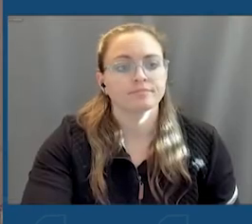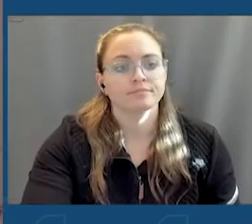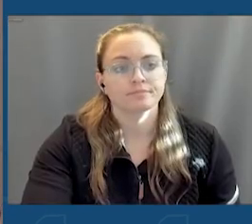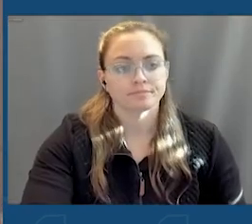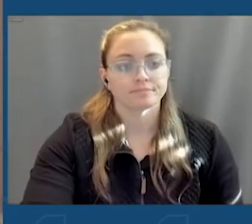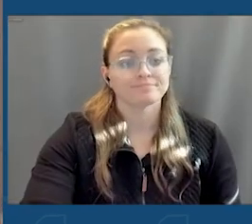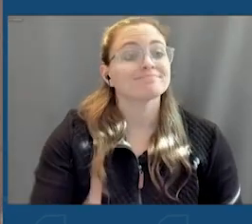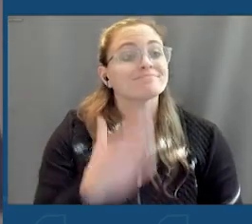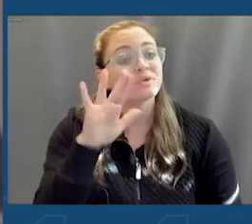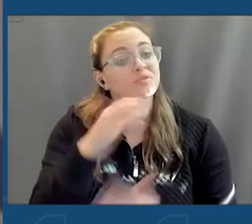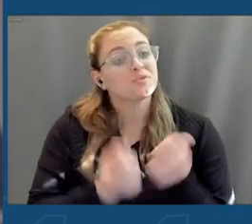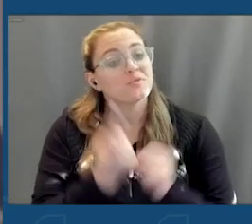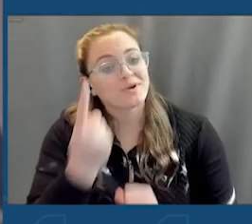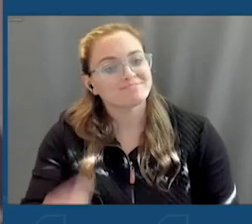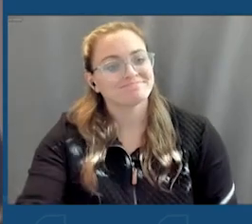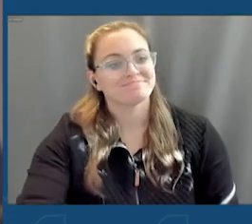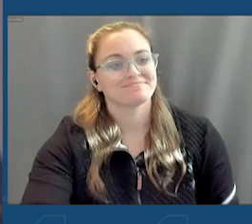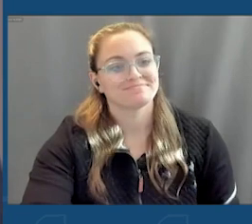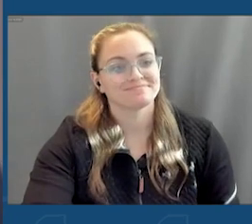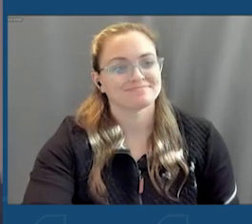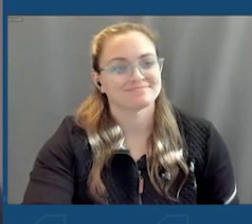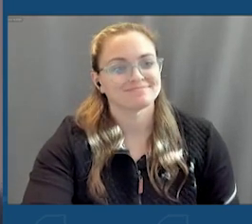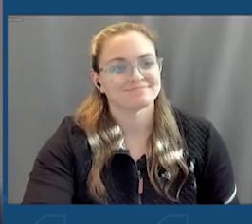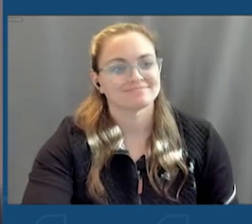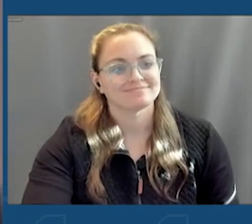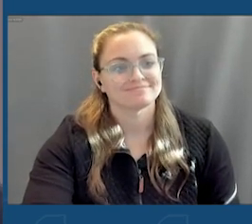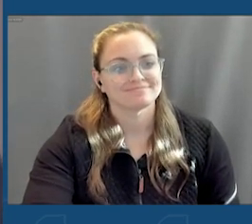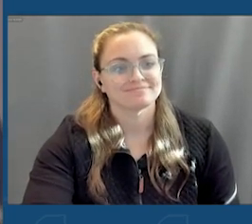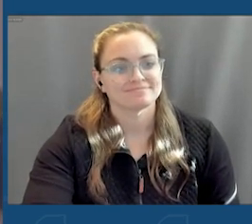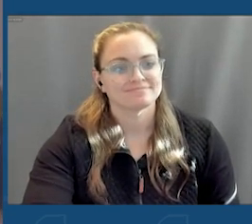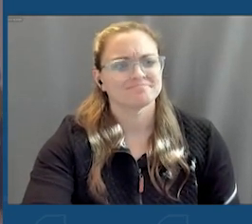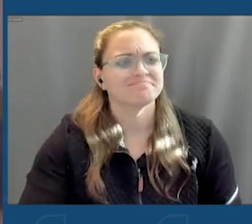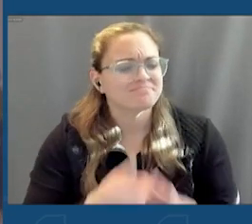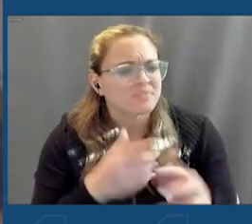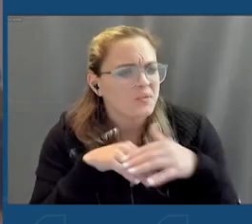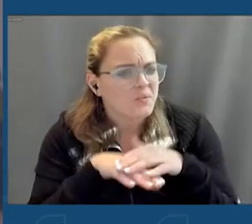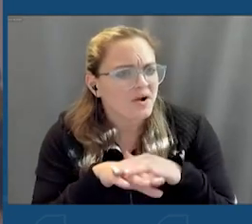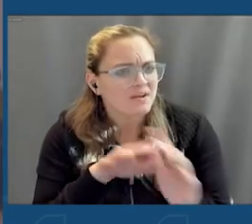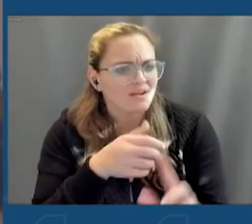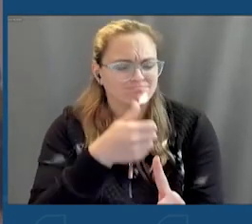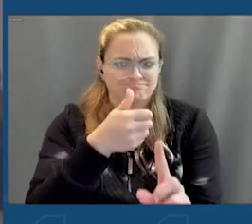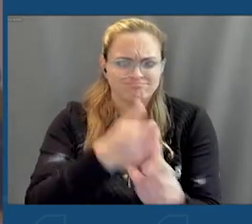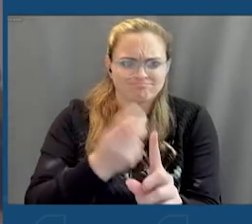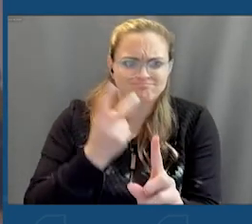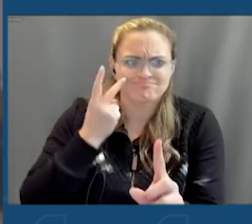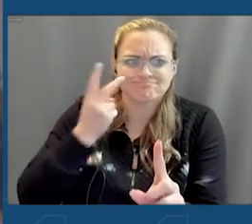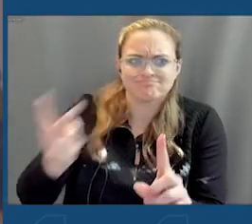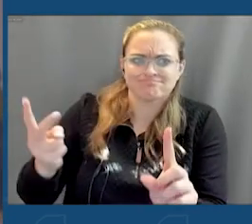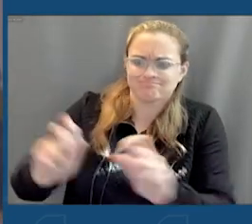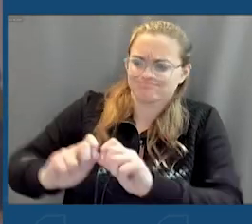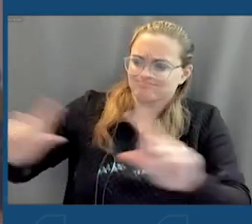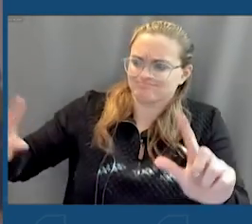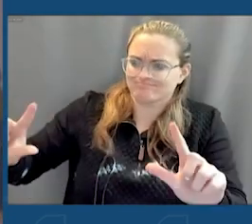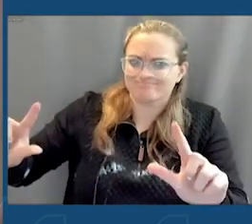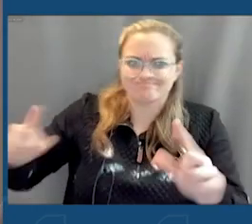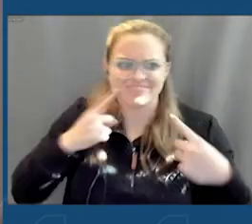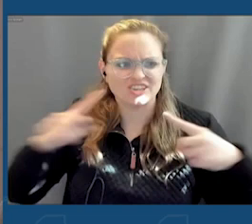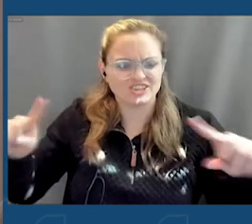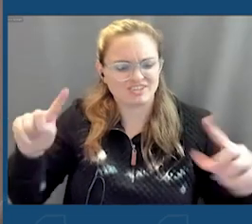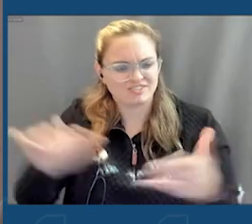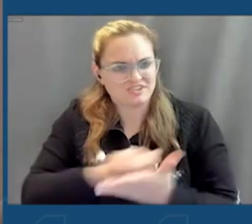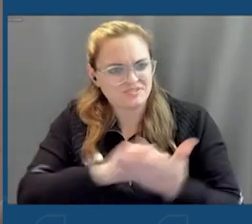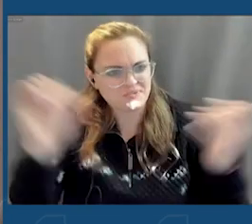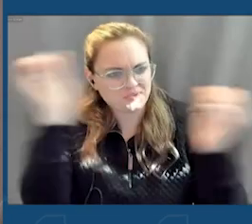Good afternoon, everyone. You know, when I walked in here, I was struck by the sign that says Achieving the New York Dream. Now,